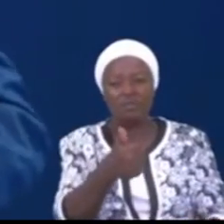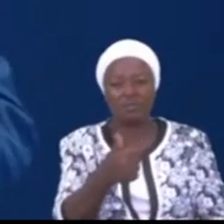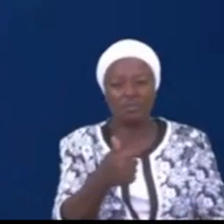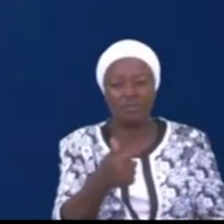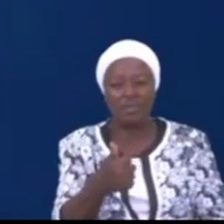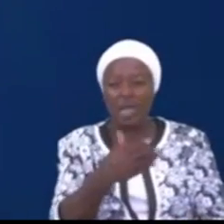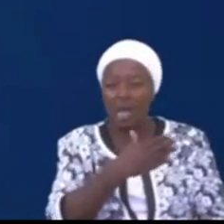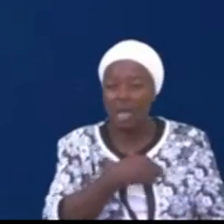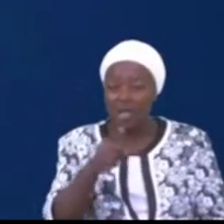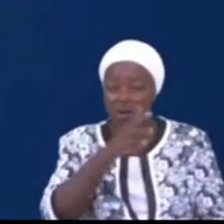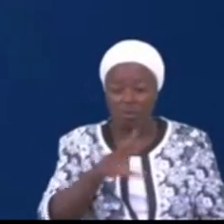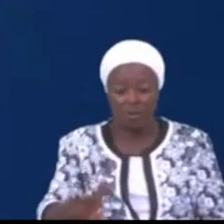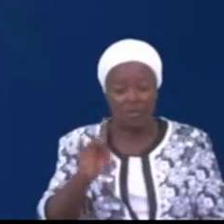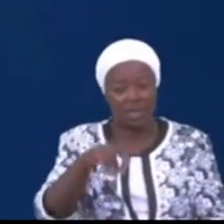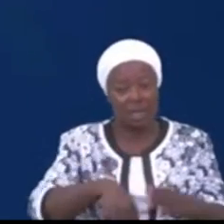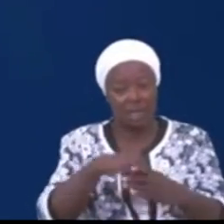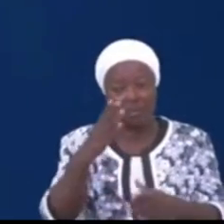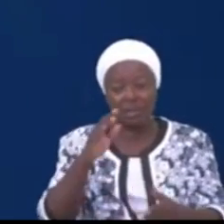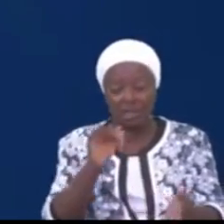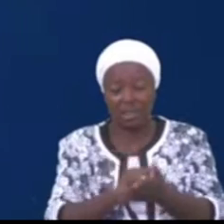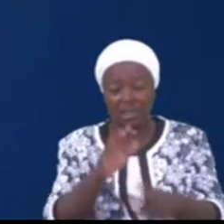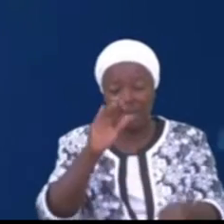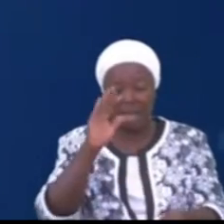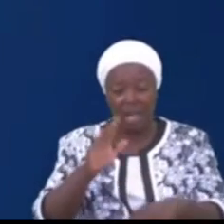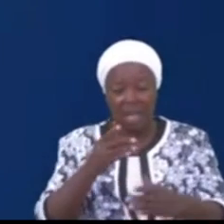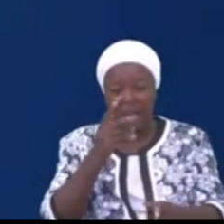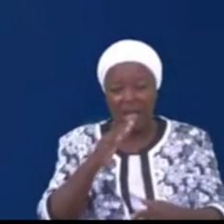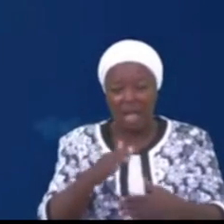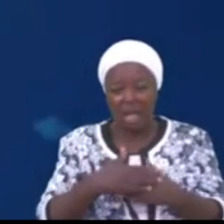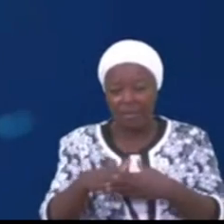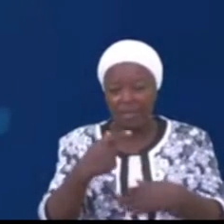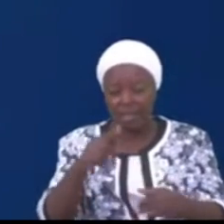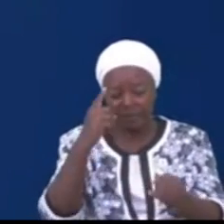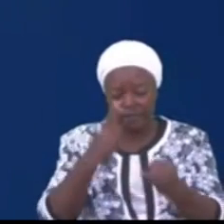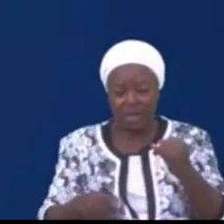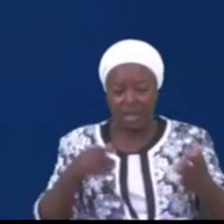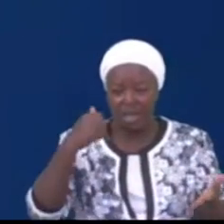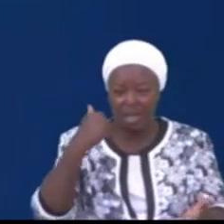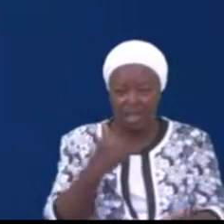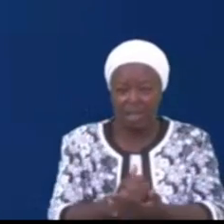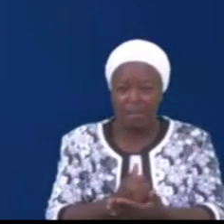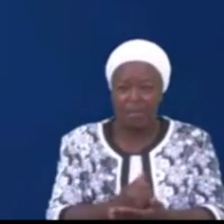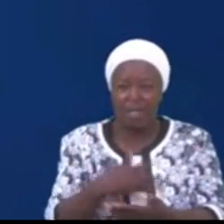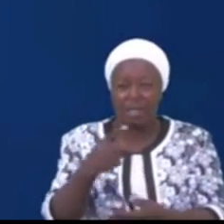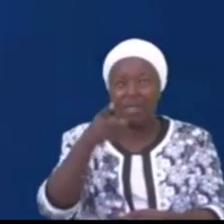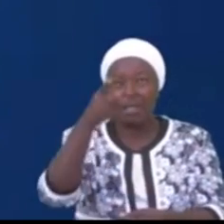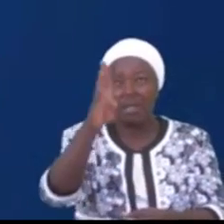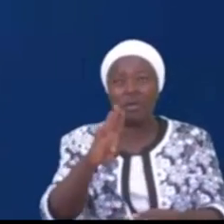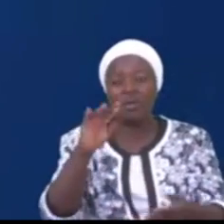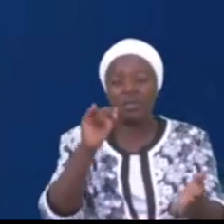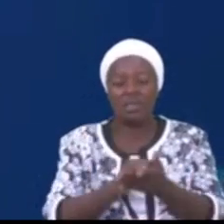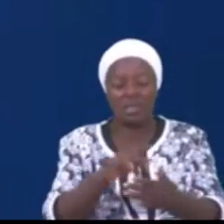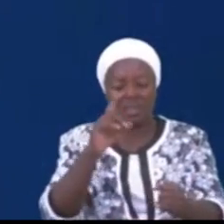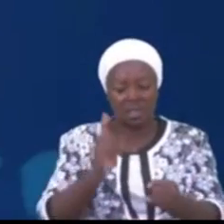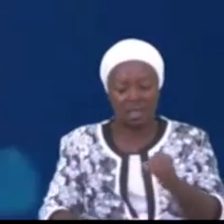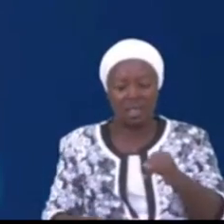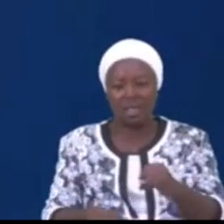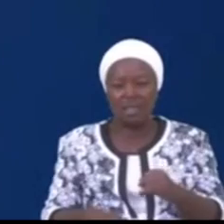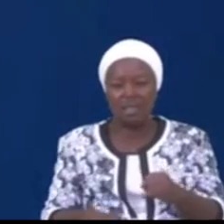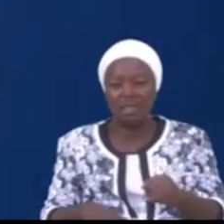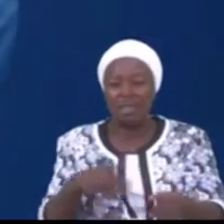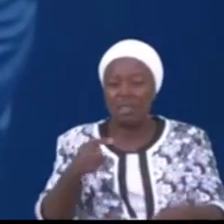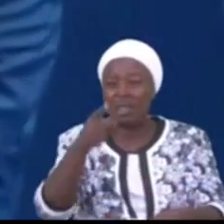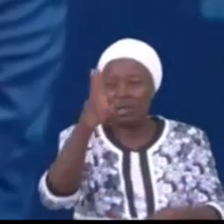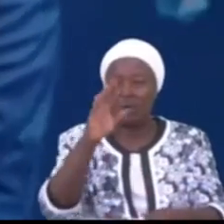And you will discover, after the final amen, the God that cannot fail,